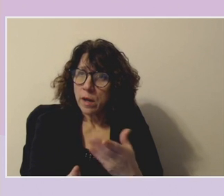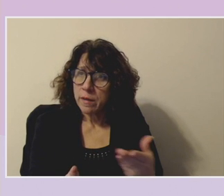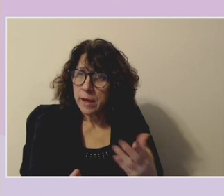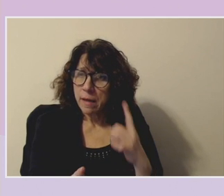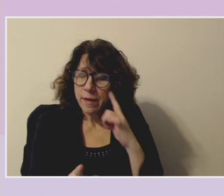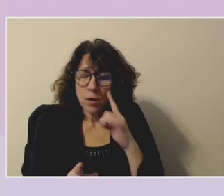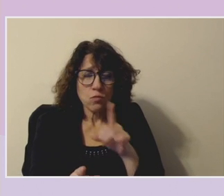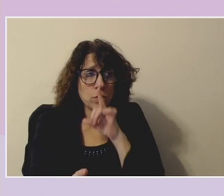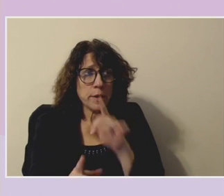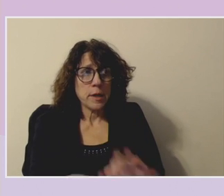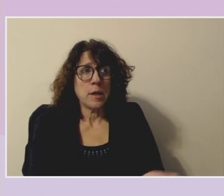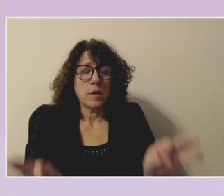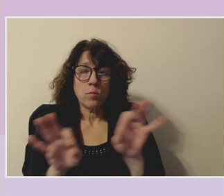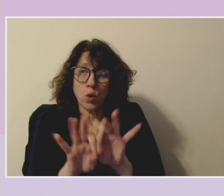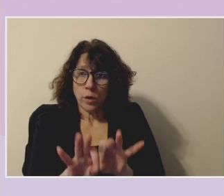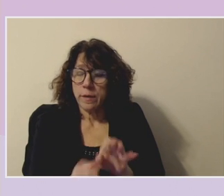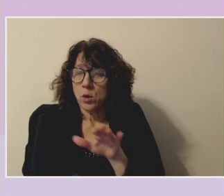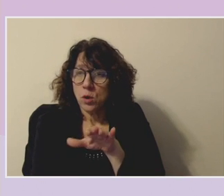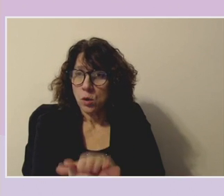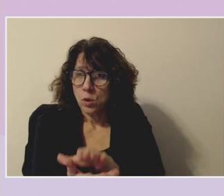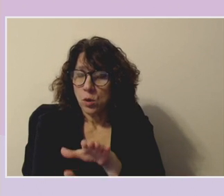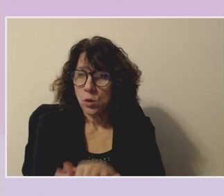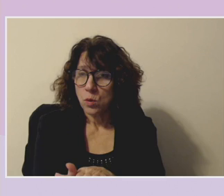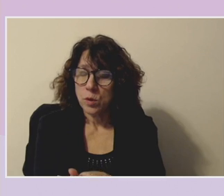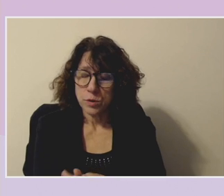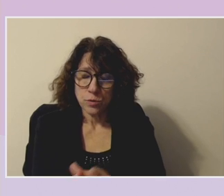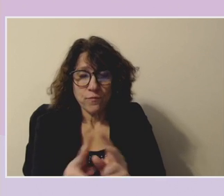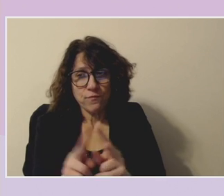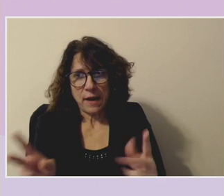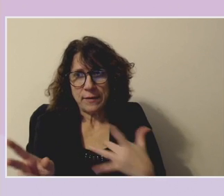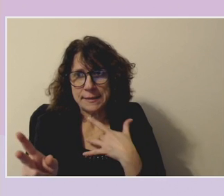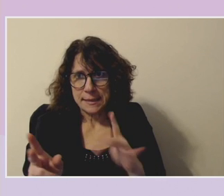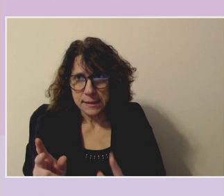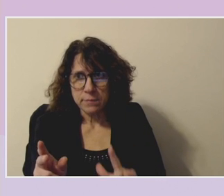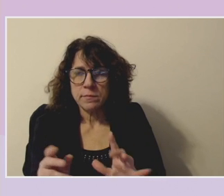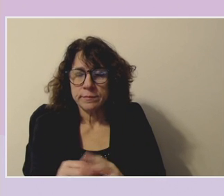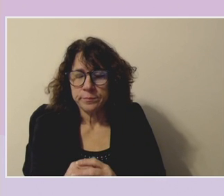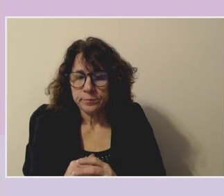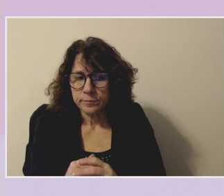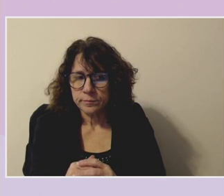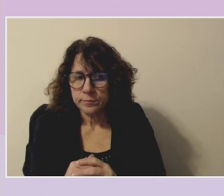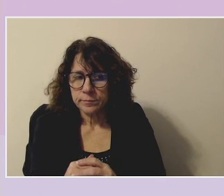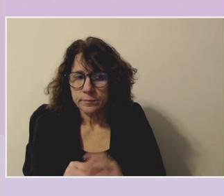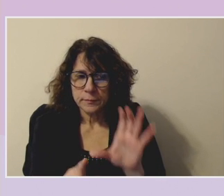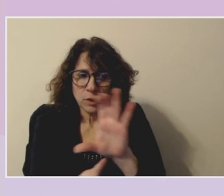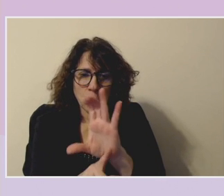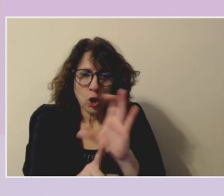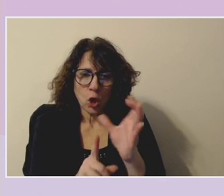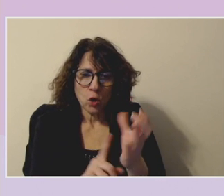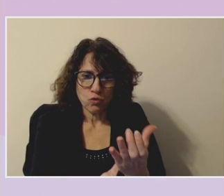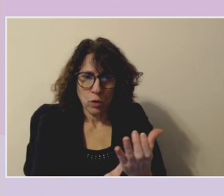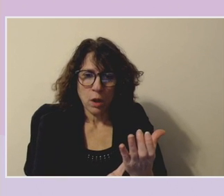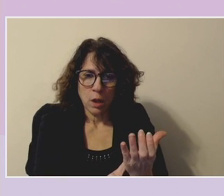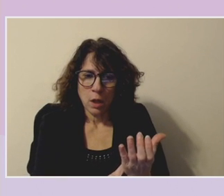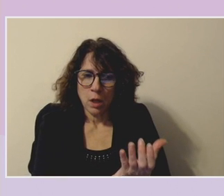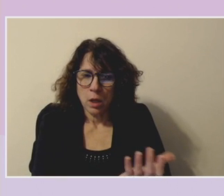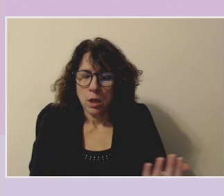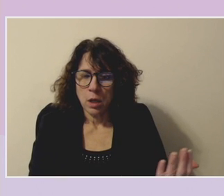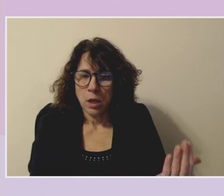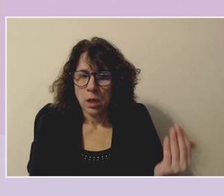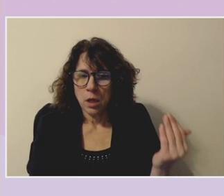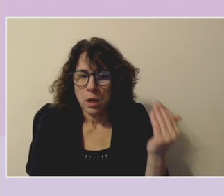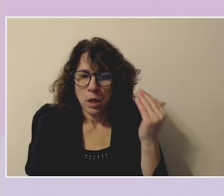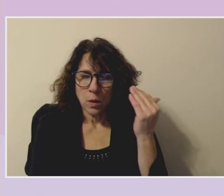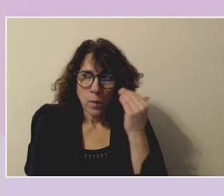really important that our schools are hypersensitive about is the cultural awareness and acknowledging that there